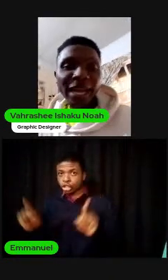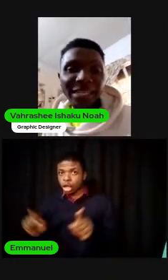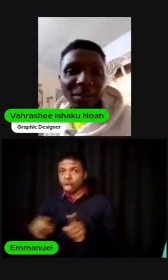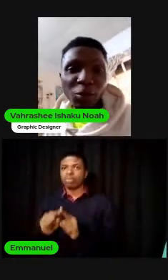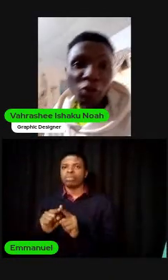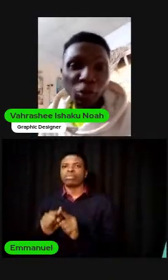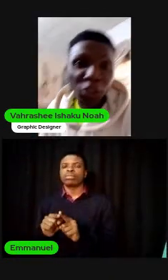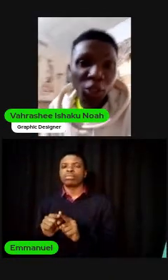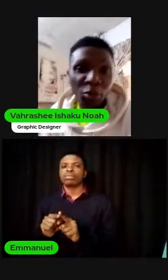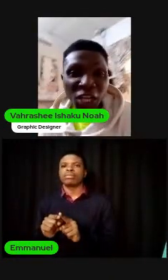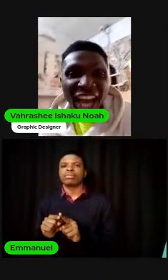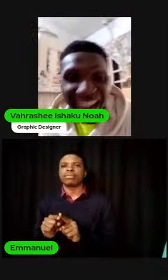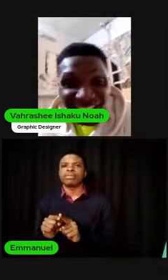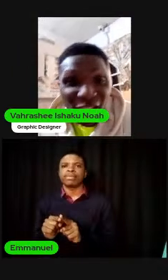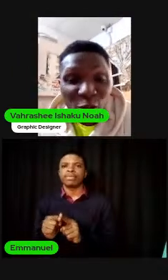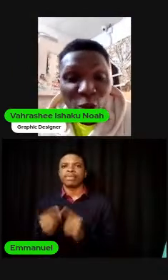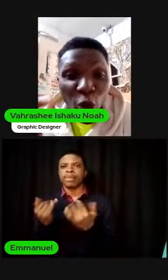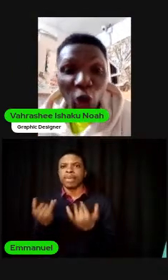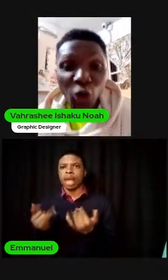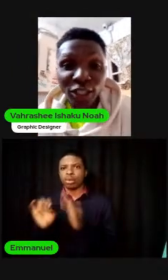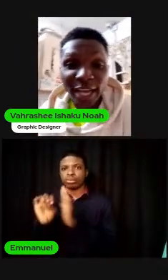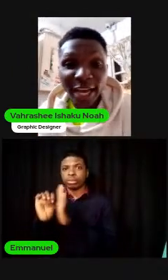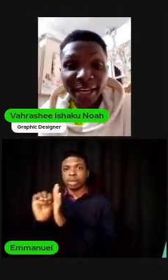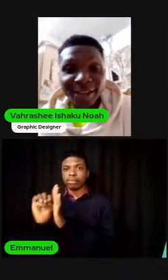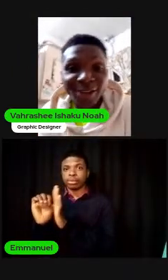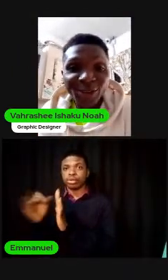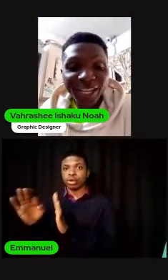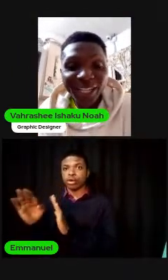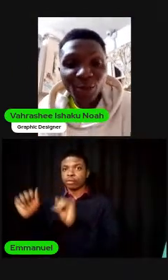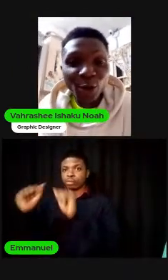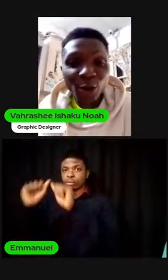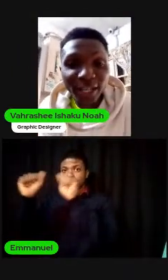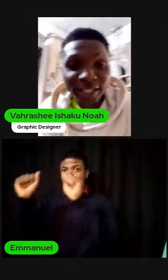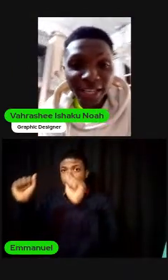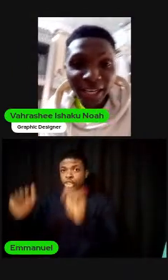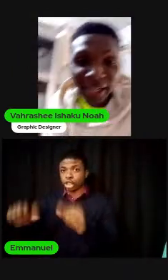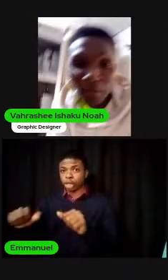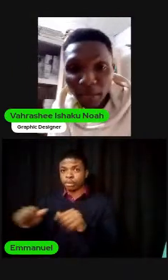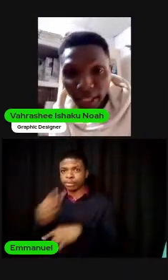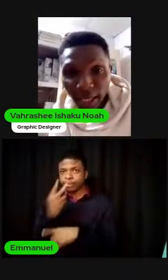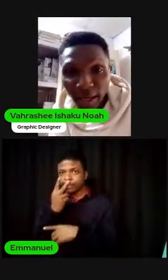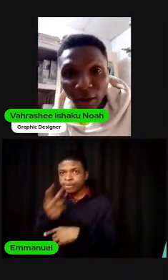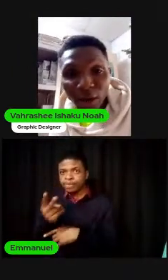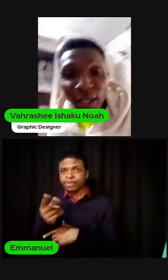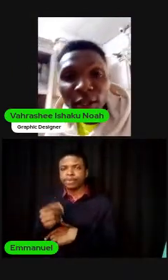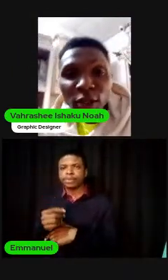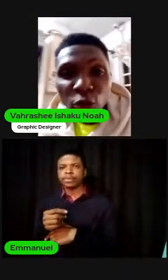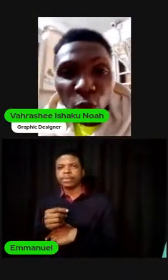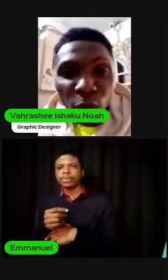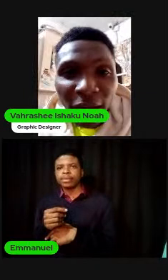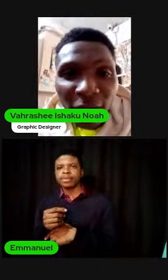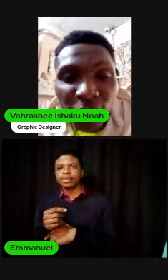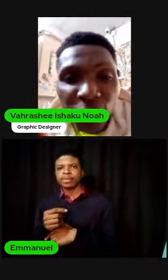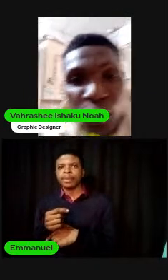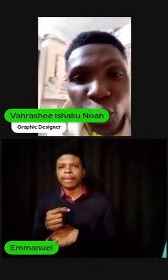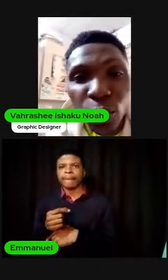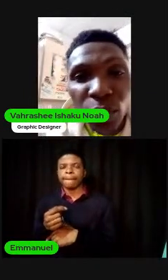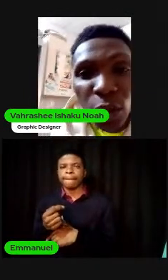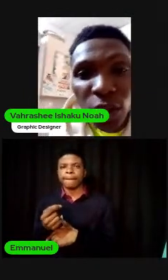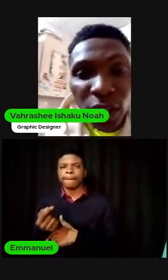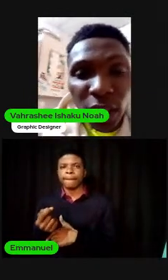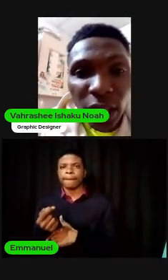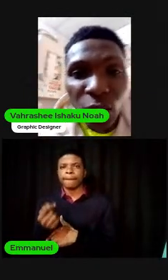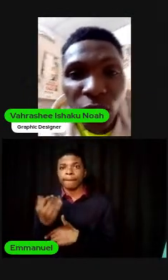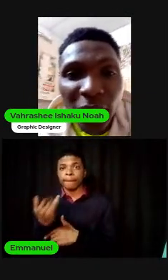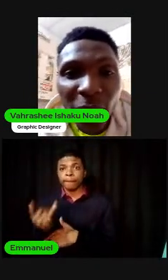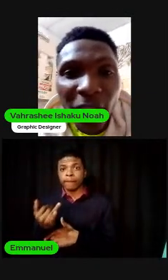Now, these are examples of some shapes. I still use colors here so that you will understand them better. Okay, so we have, if you zoom